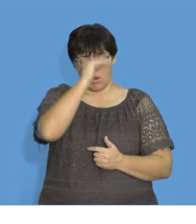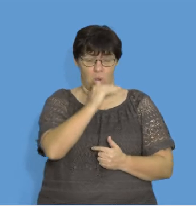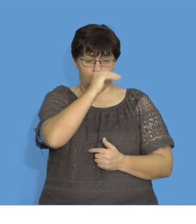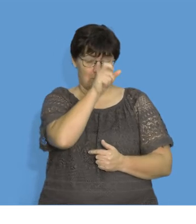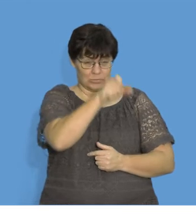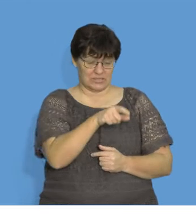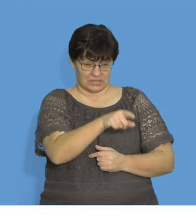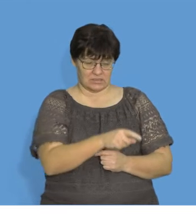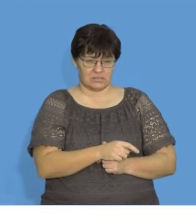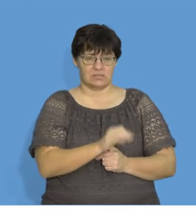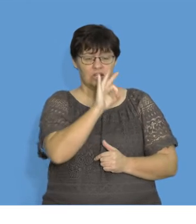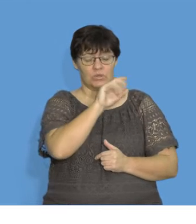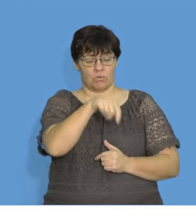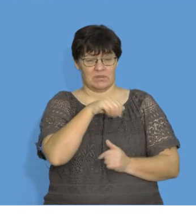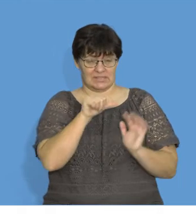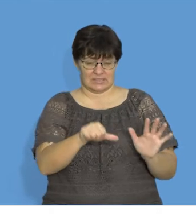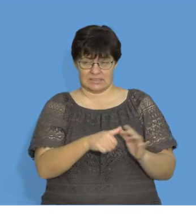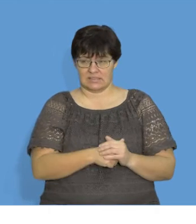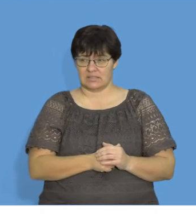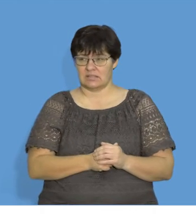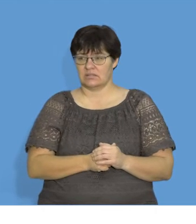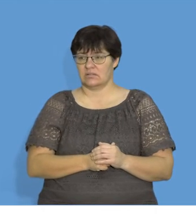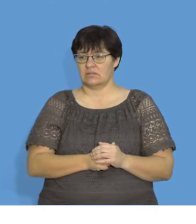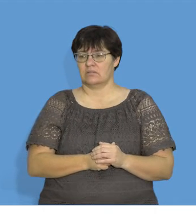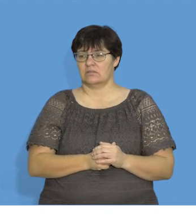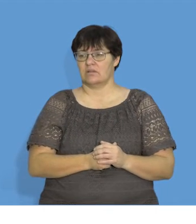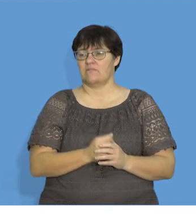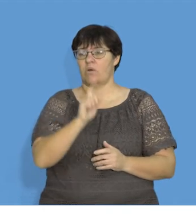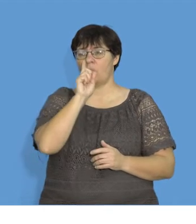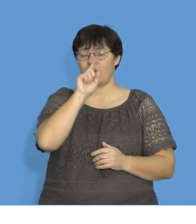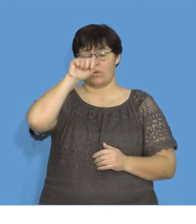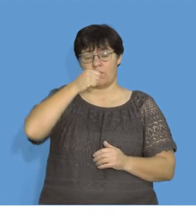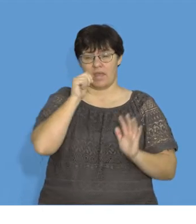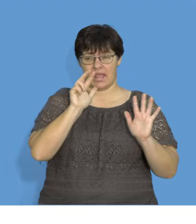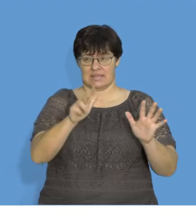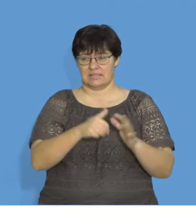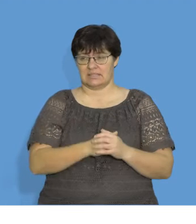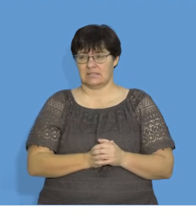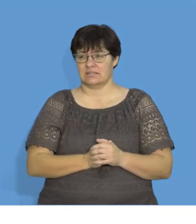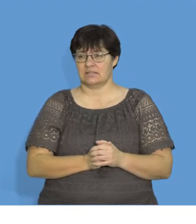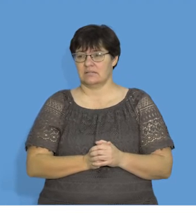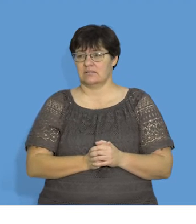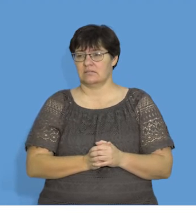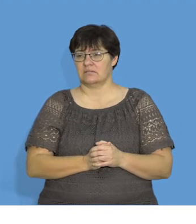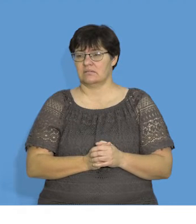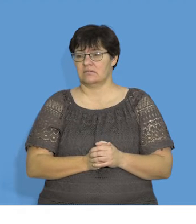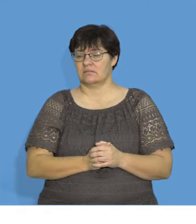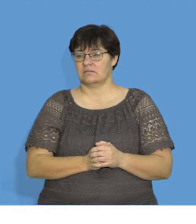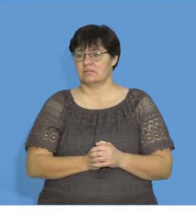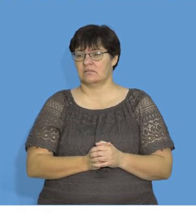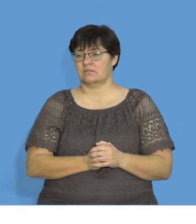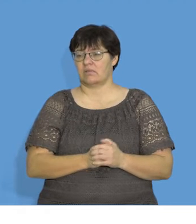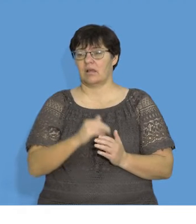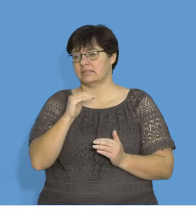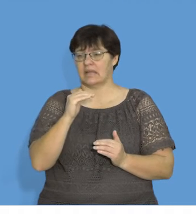at the moment he's 3,6. If I take him down to 1,8, so he's going down, it's taking him a